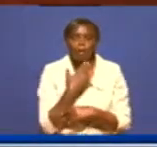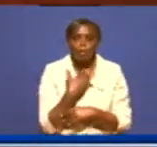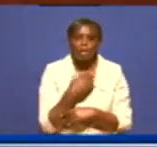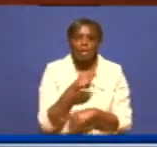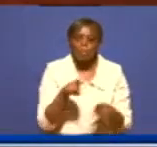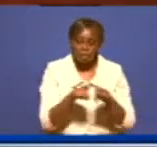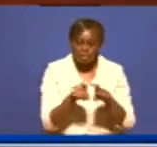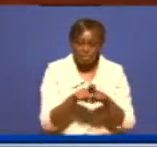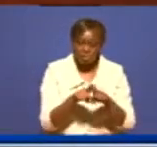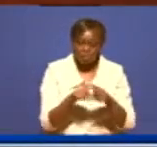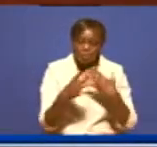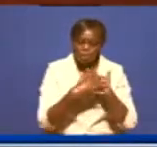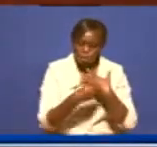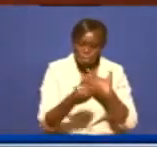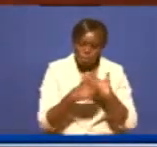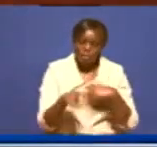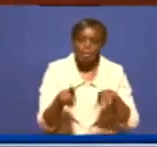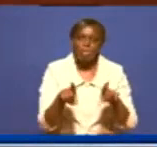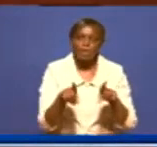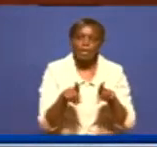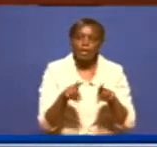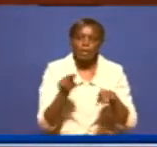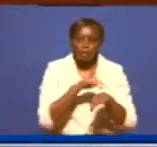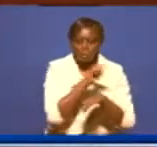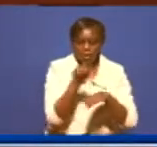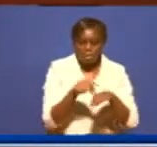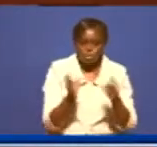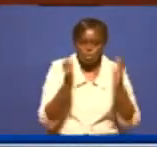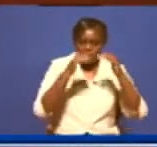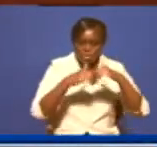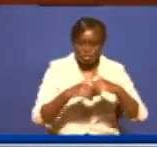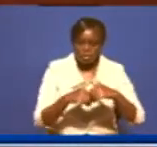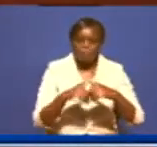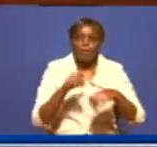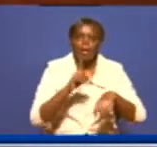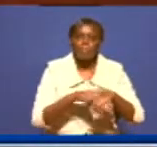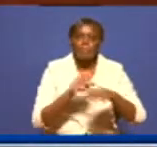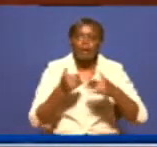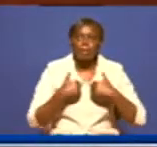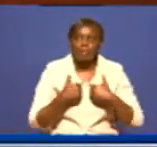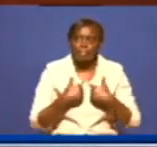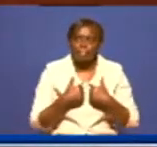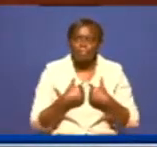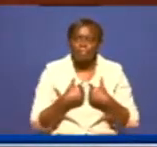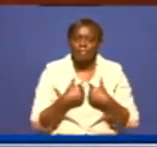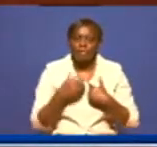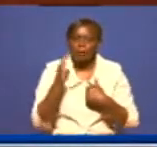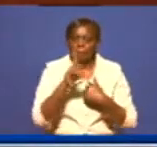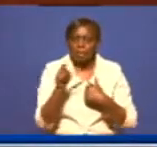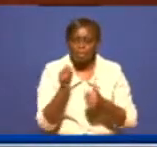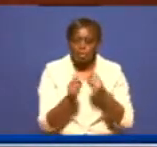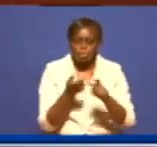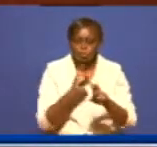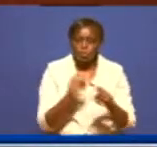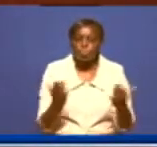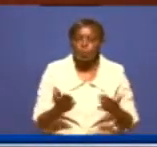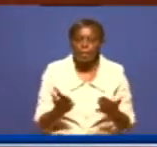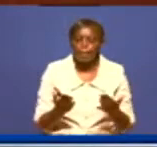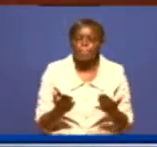be replicated at the National Assembly whenever we have bills that originate